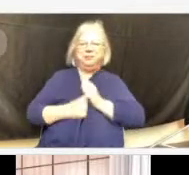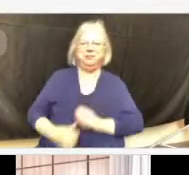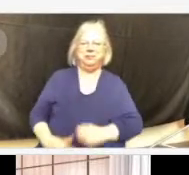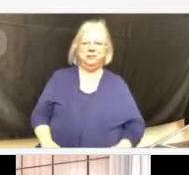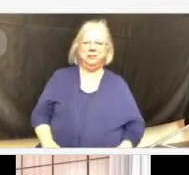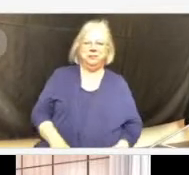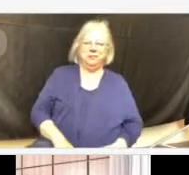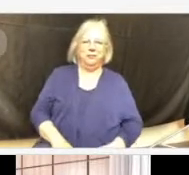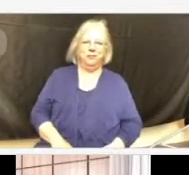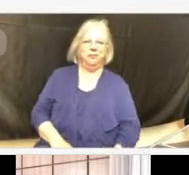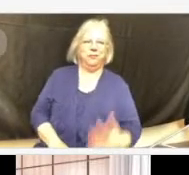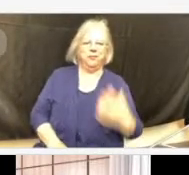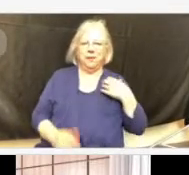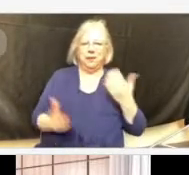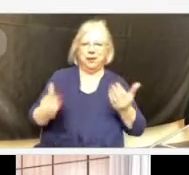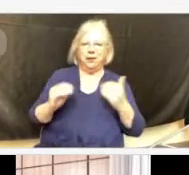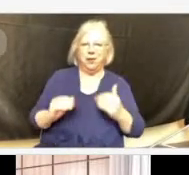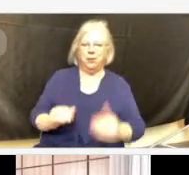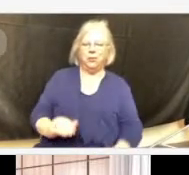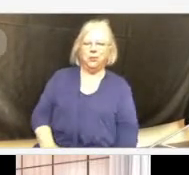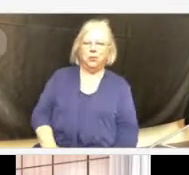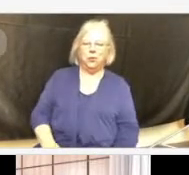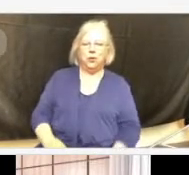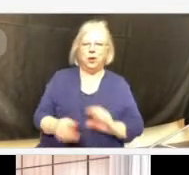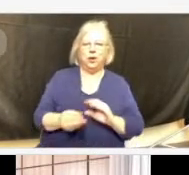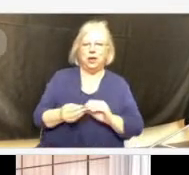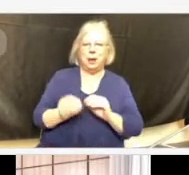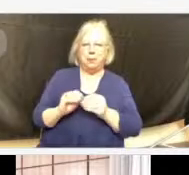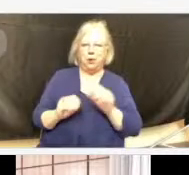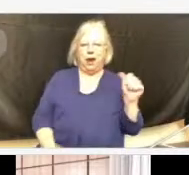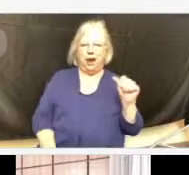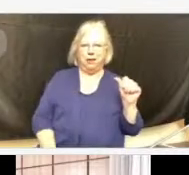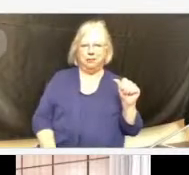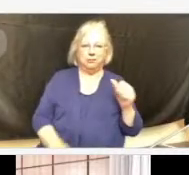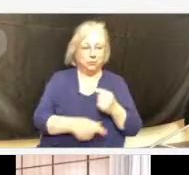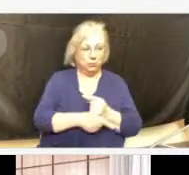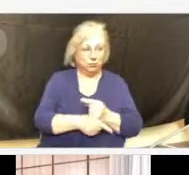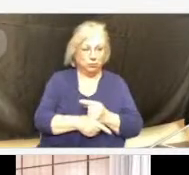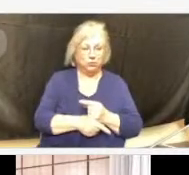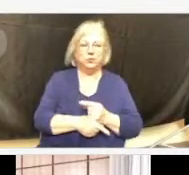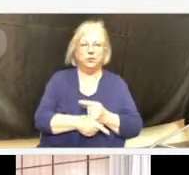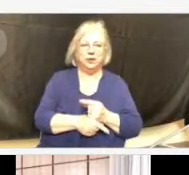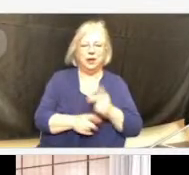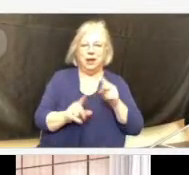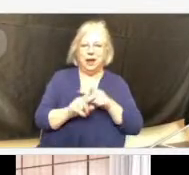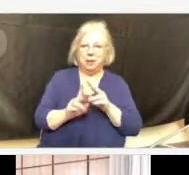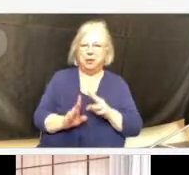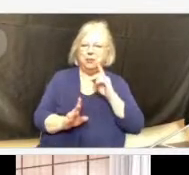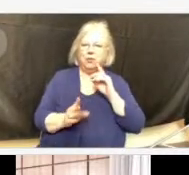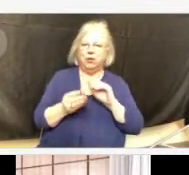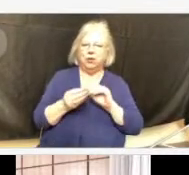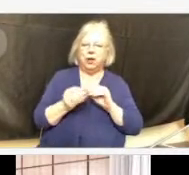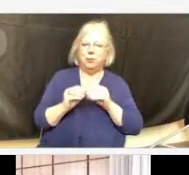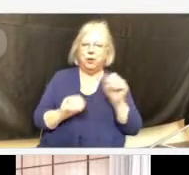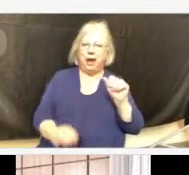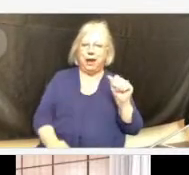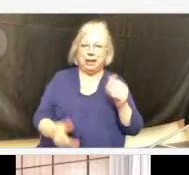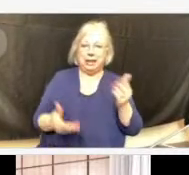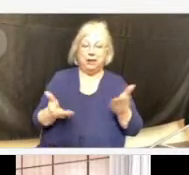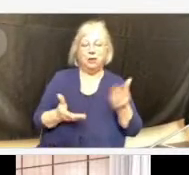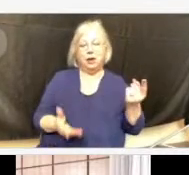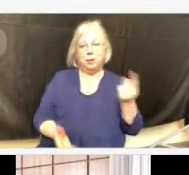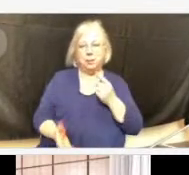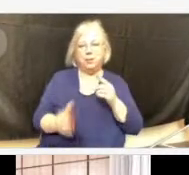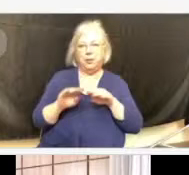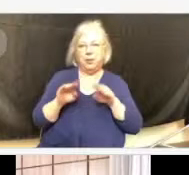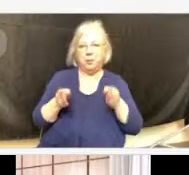I think we're going to go to item A, correct? Yes, sir. Is the applicant for item A here? If so, can you please approach the